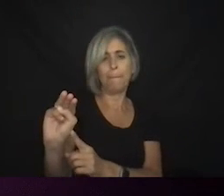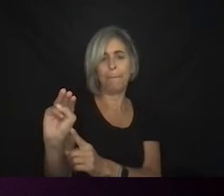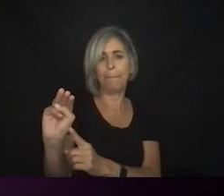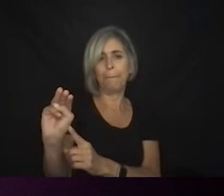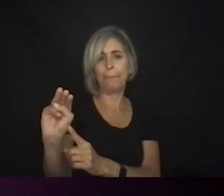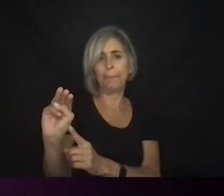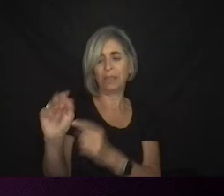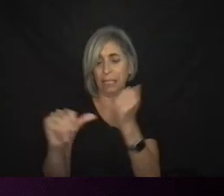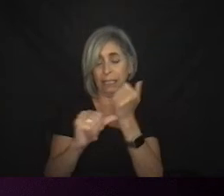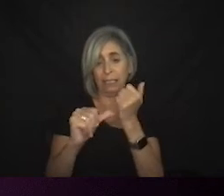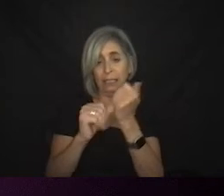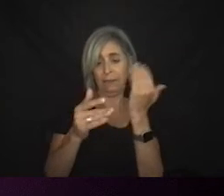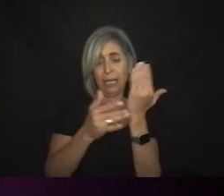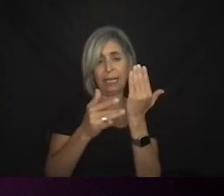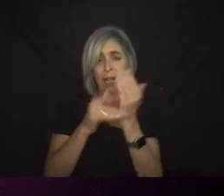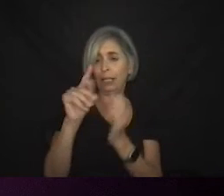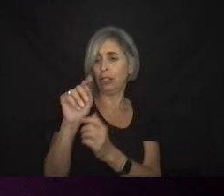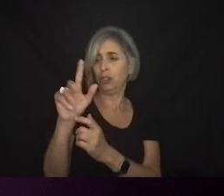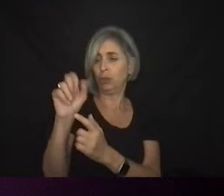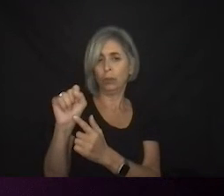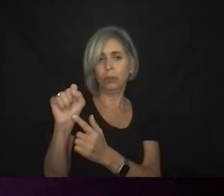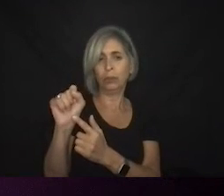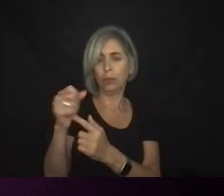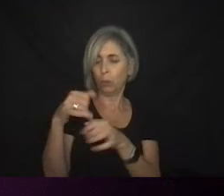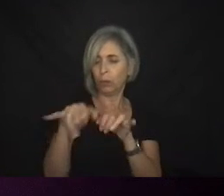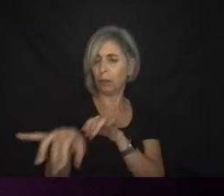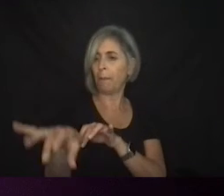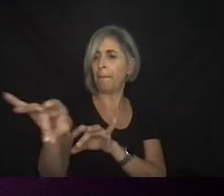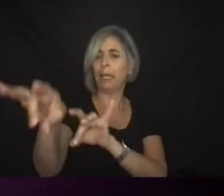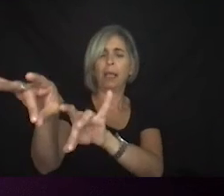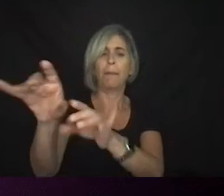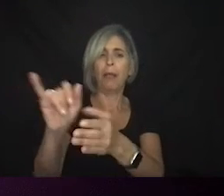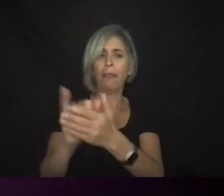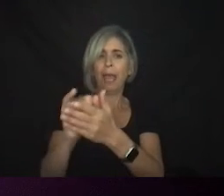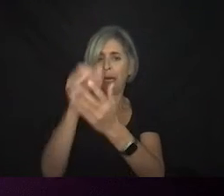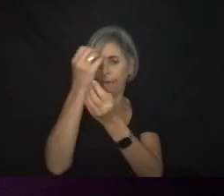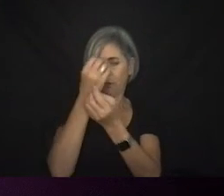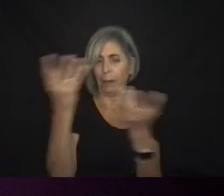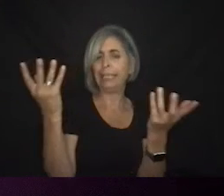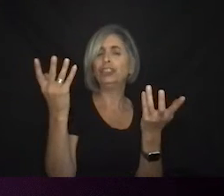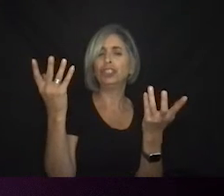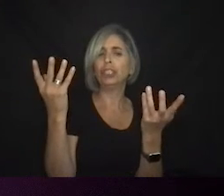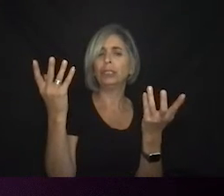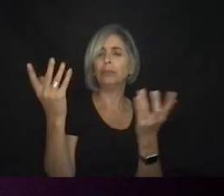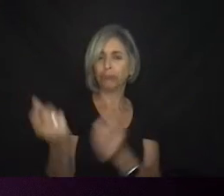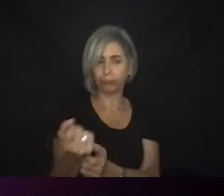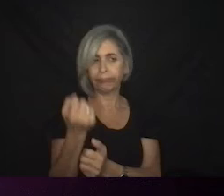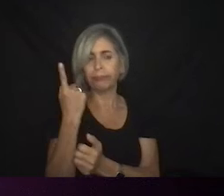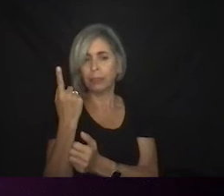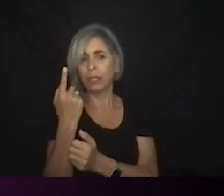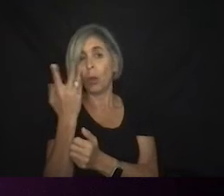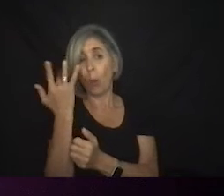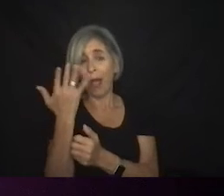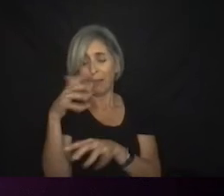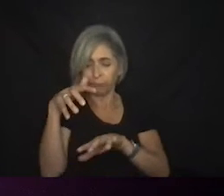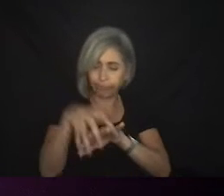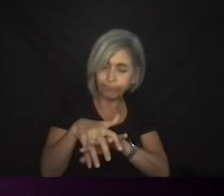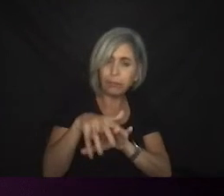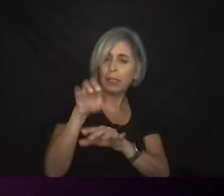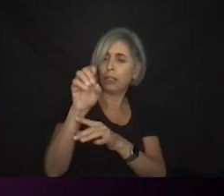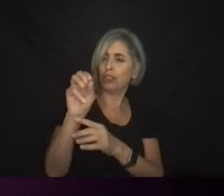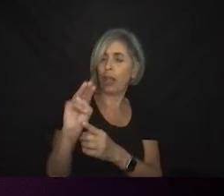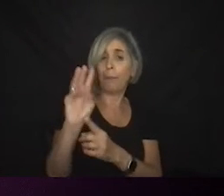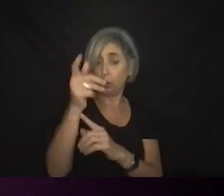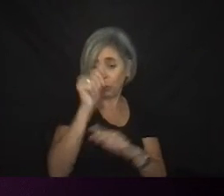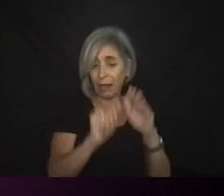and assistive technology tools will still pick up on that information because it exists within the DOM, but you can hide